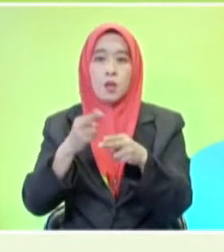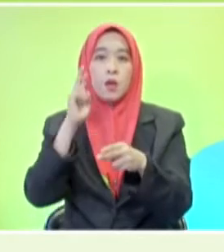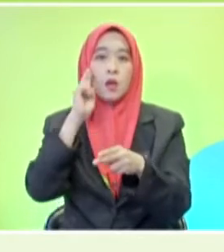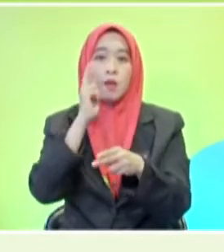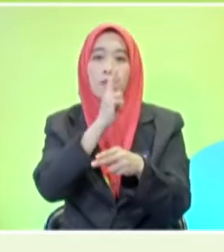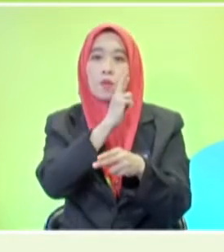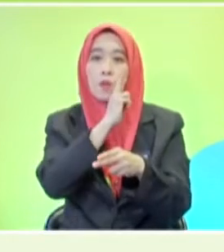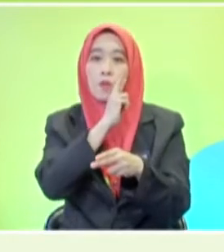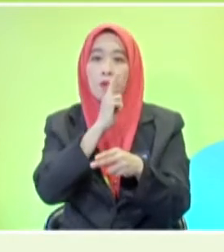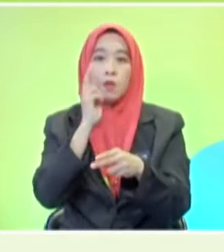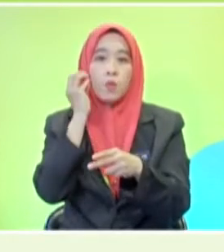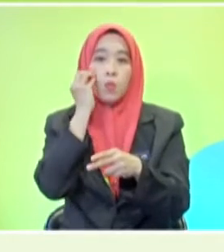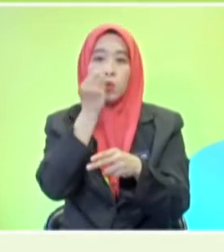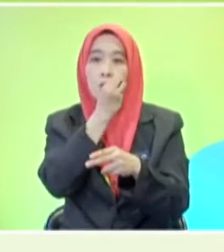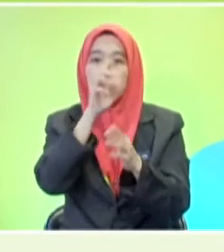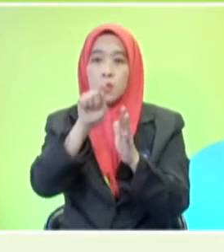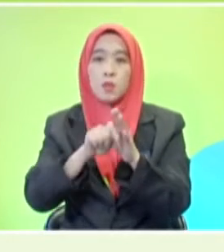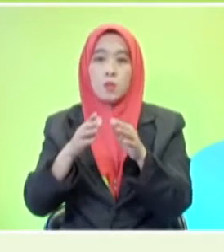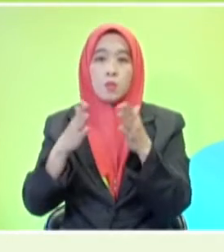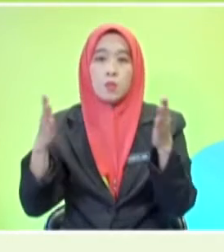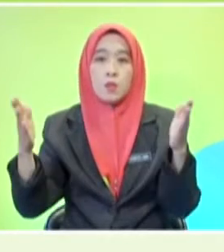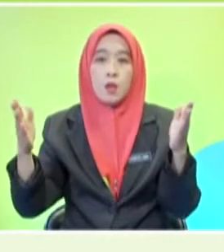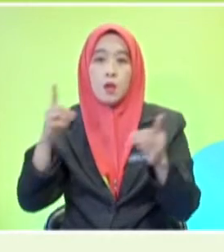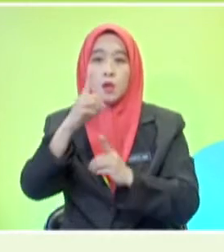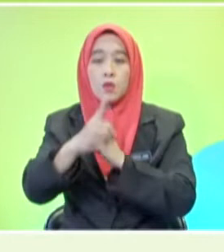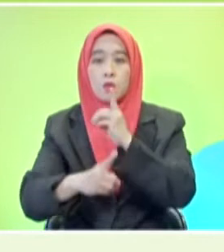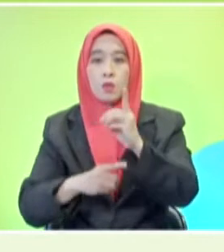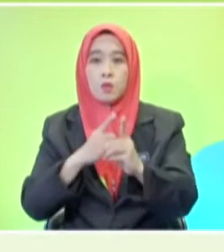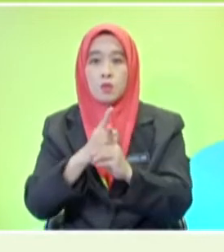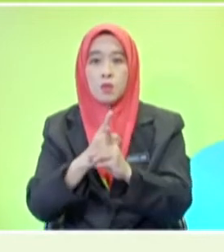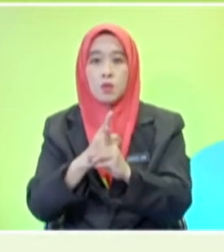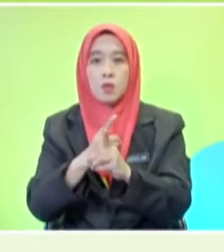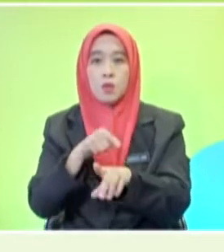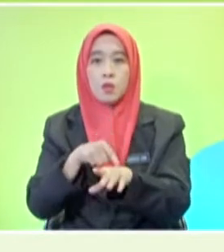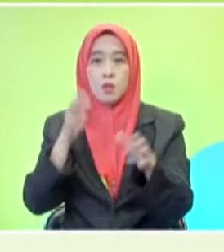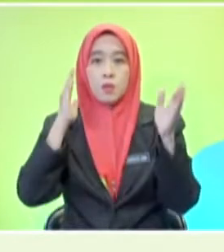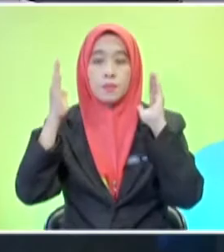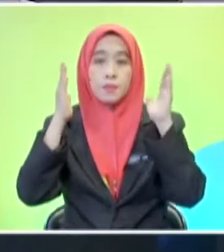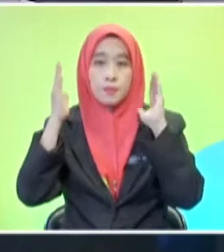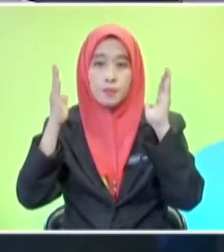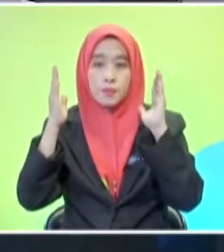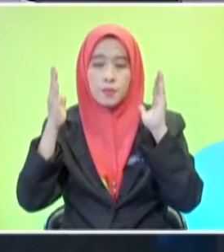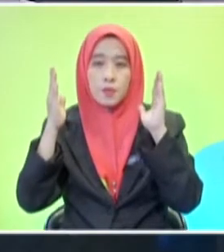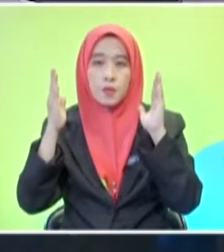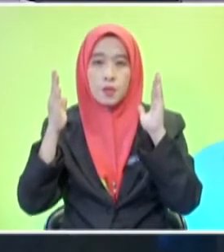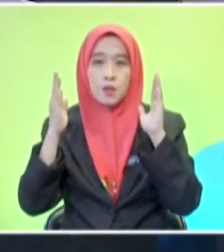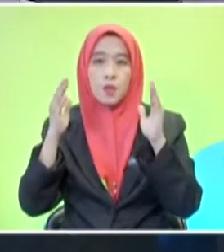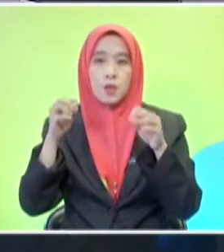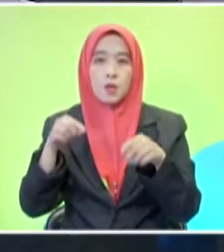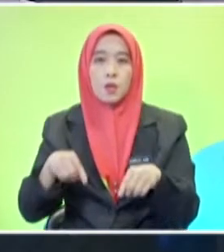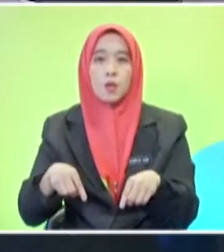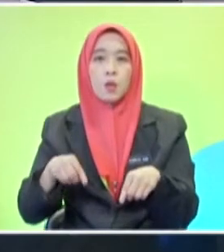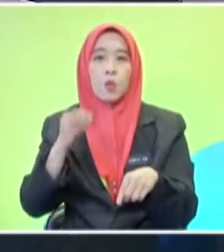biggest flower in the world? Oh, yes it is, Mr. And Q. we have it in Malaysia as well. Yes. Okay? But this big